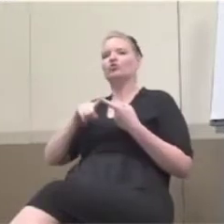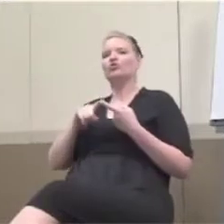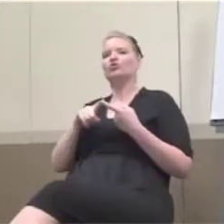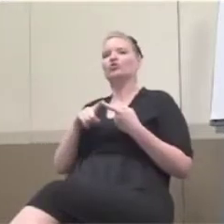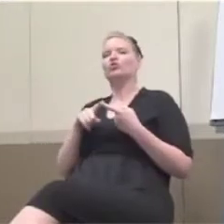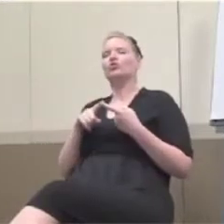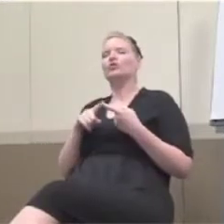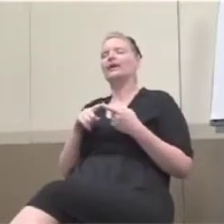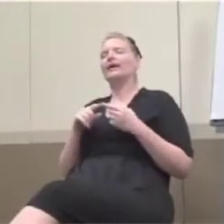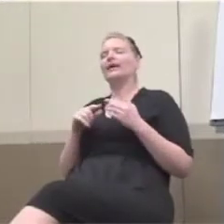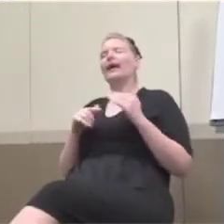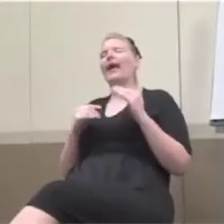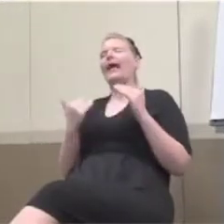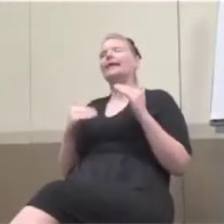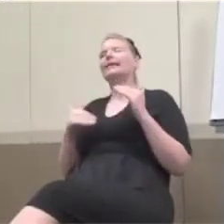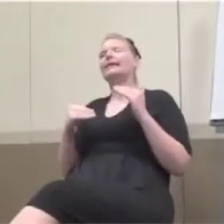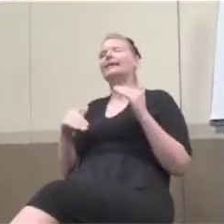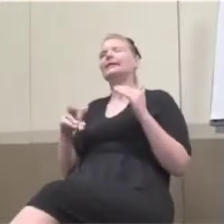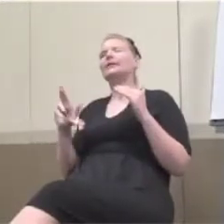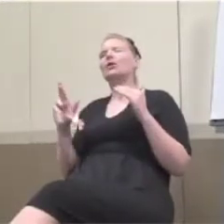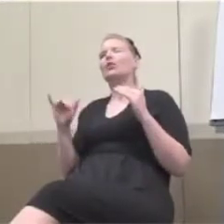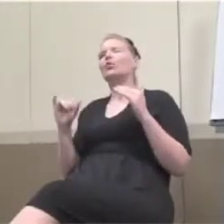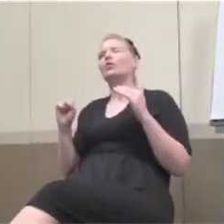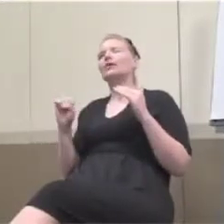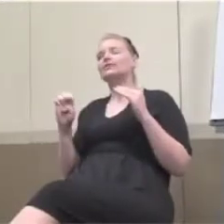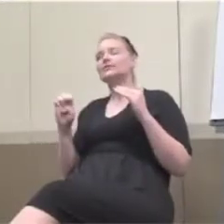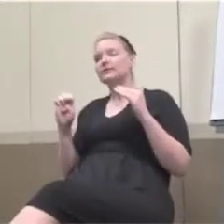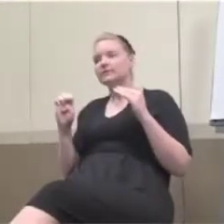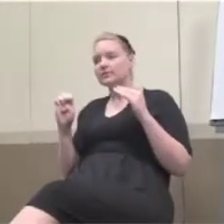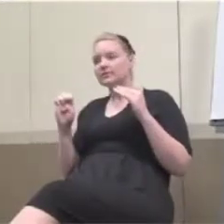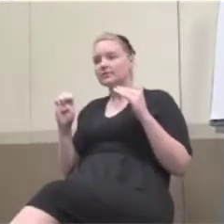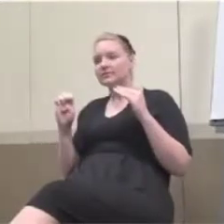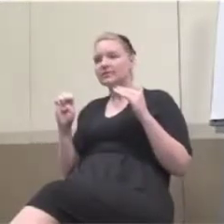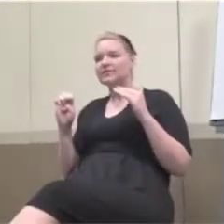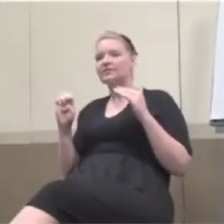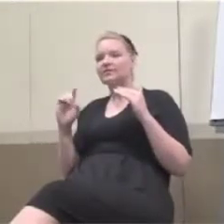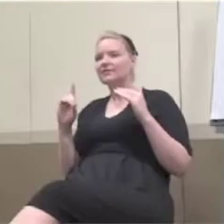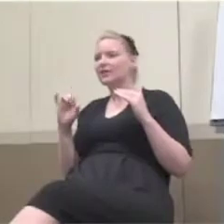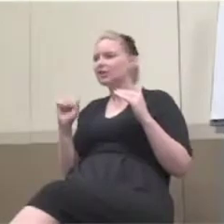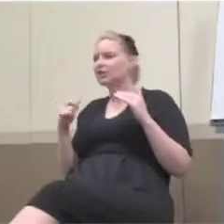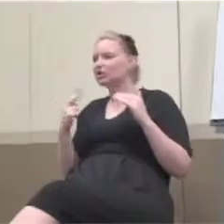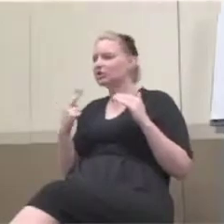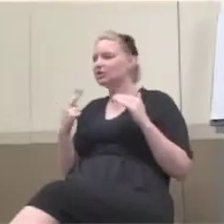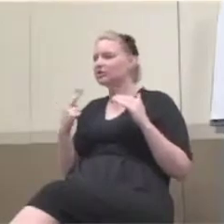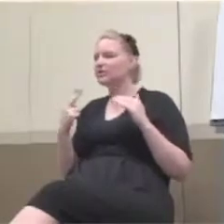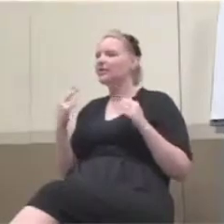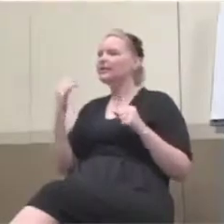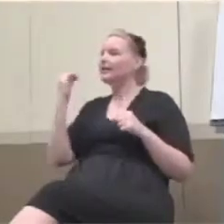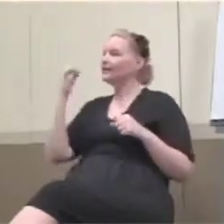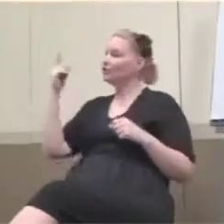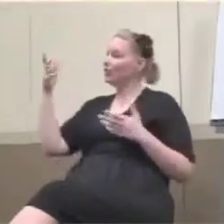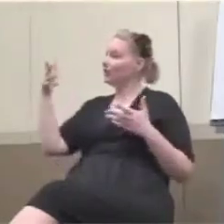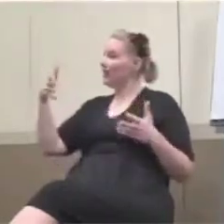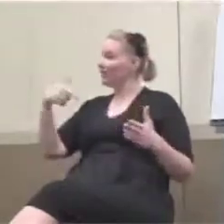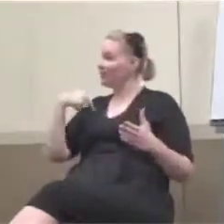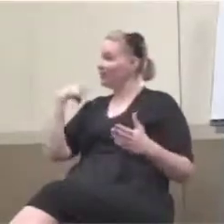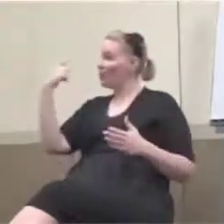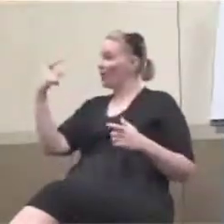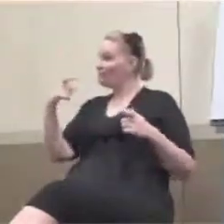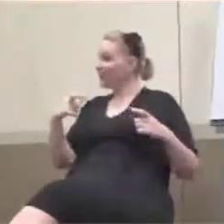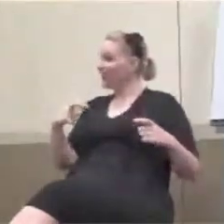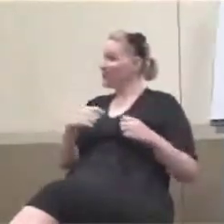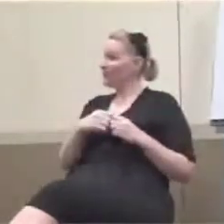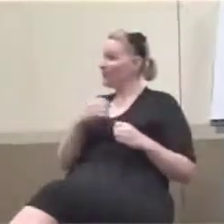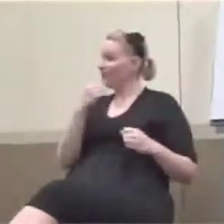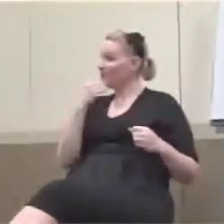least rinse off the dishes or something of that nature, right? Right. Or like I said, even if she would have left me a plate.